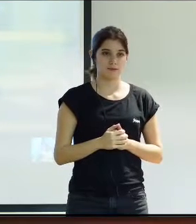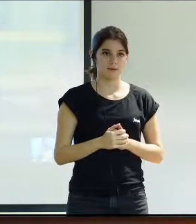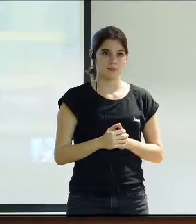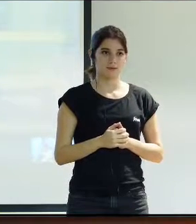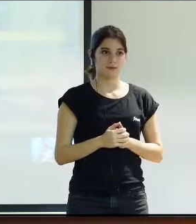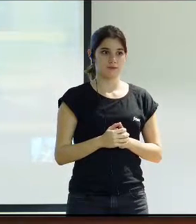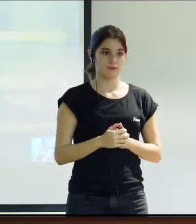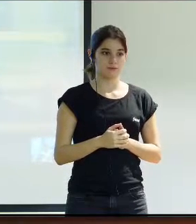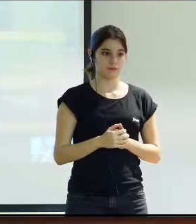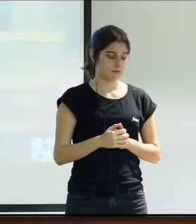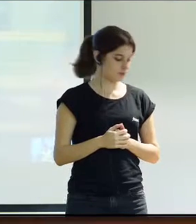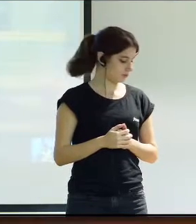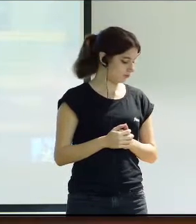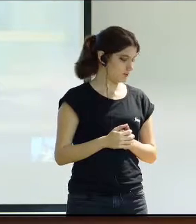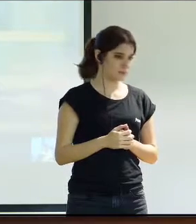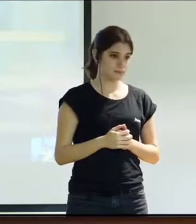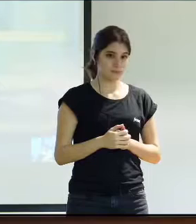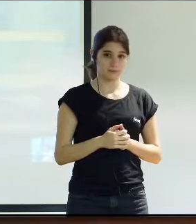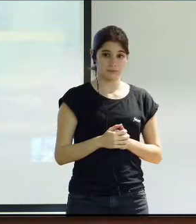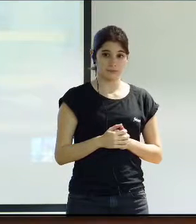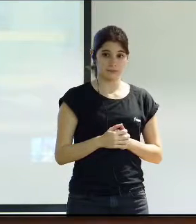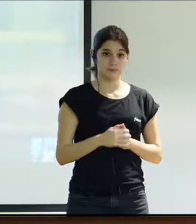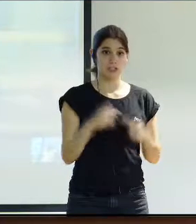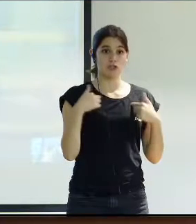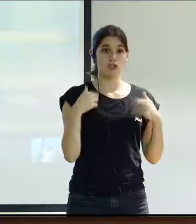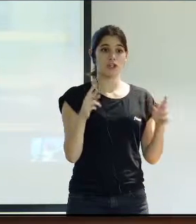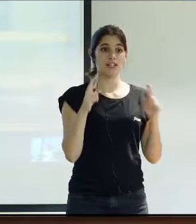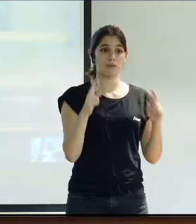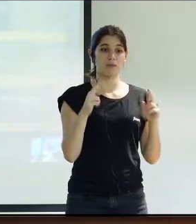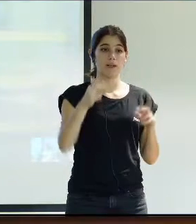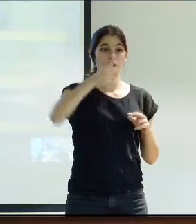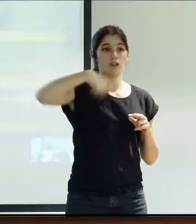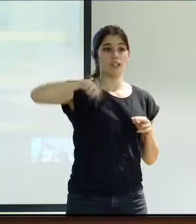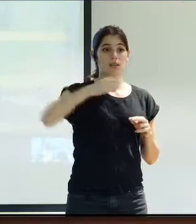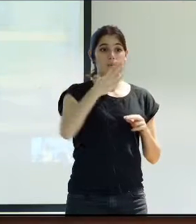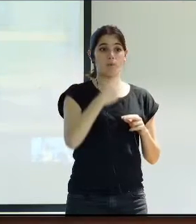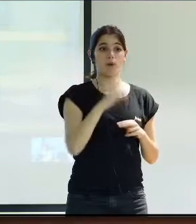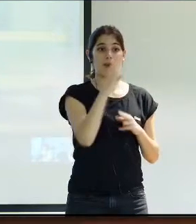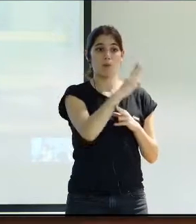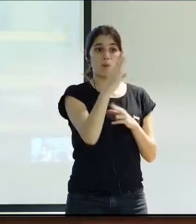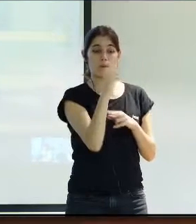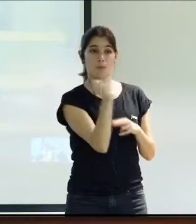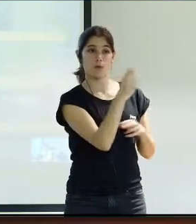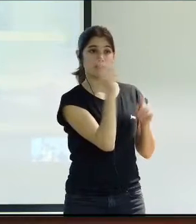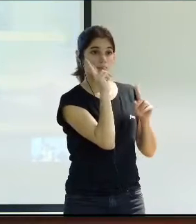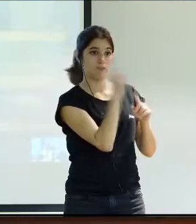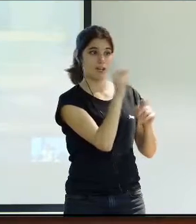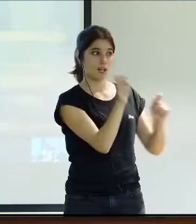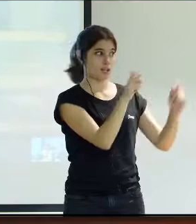I hope that you can see my PowerPoint presentation on the screen, and